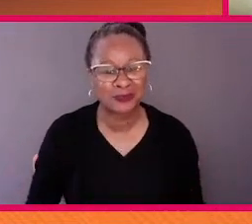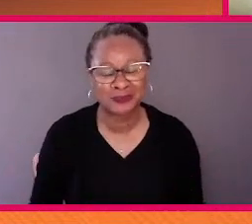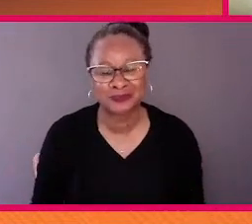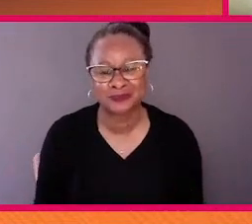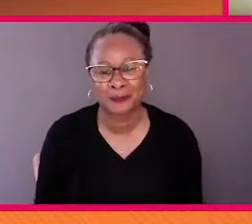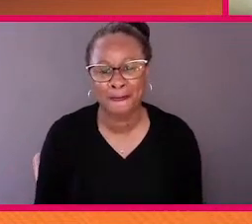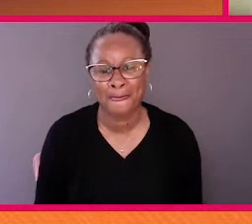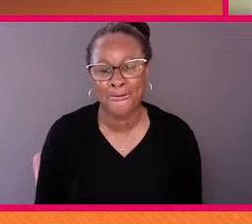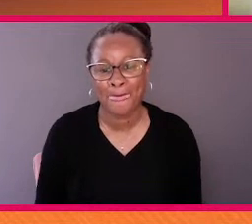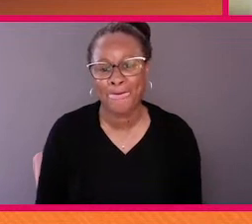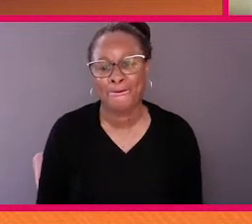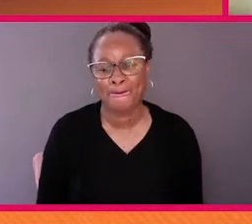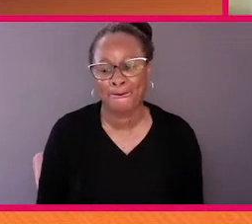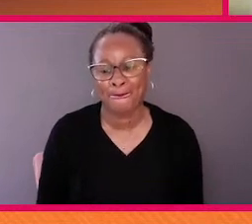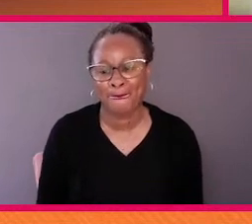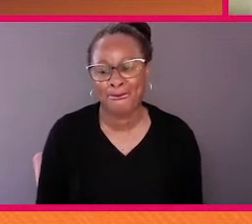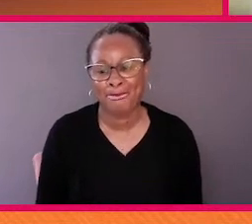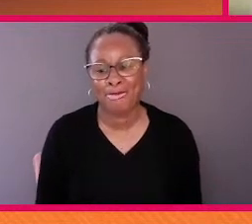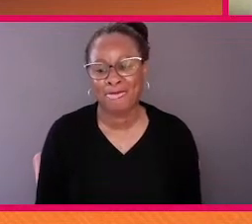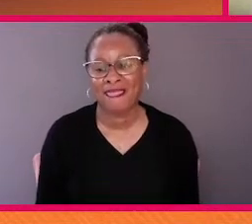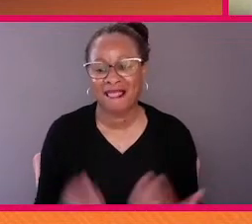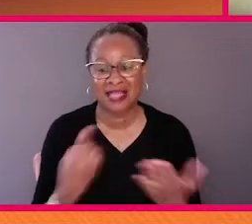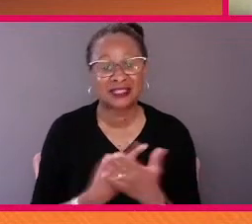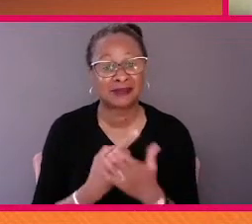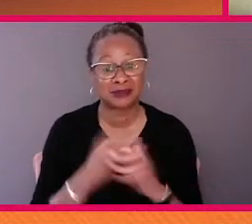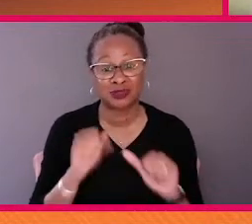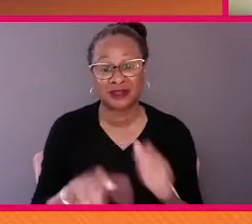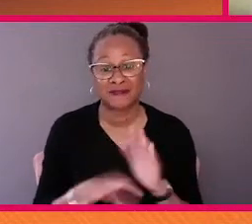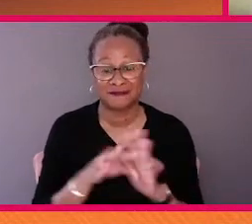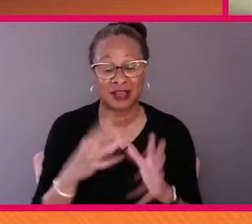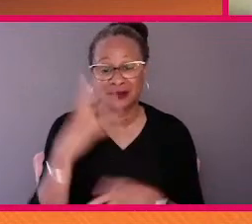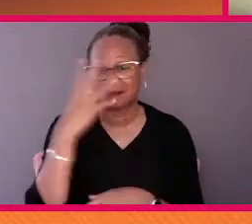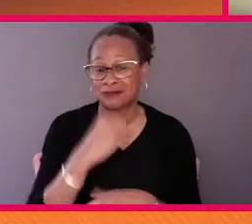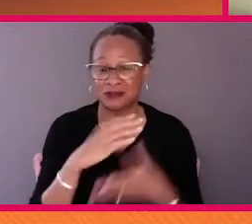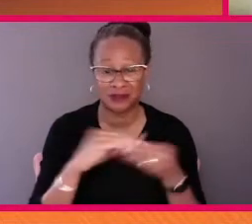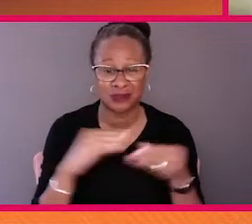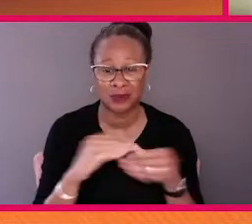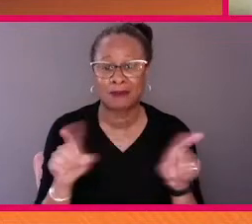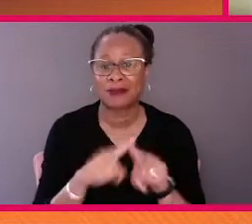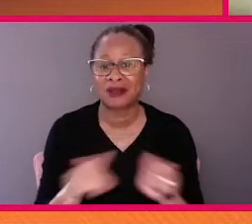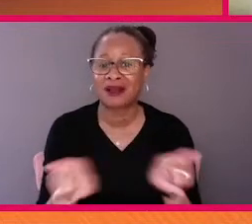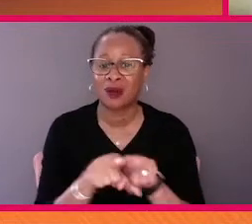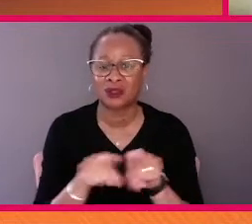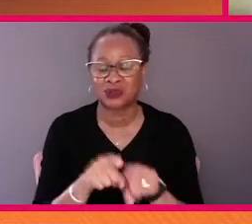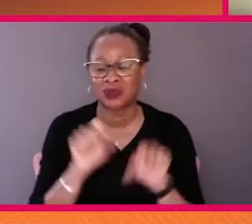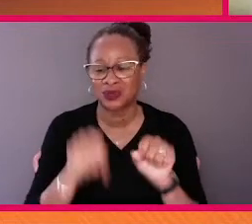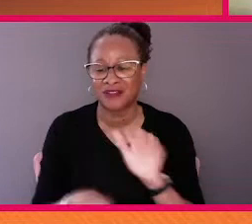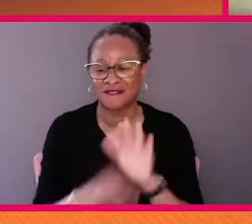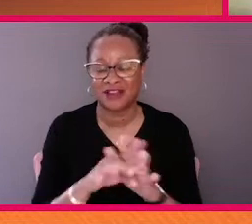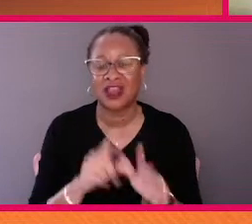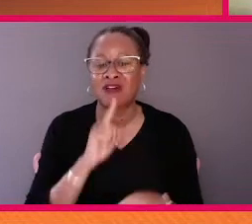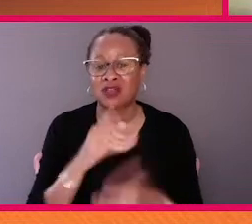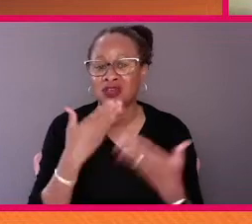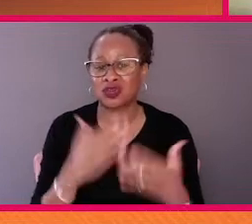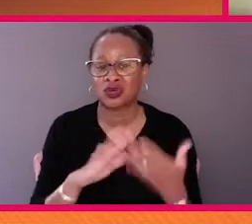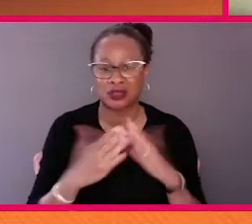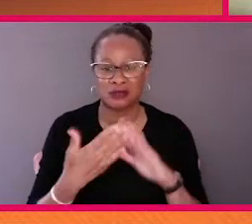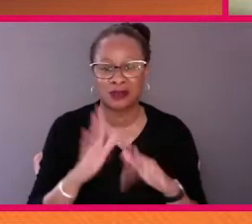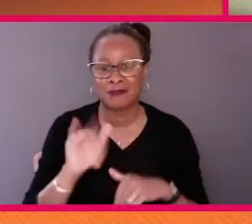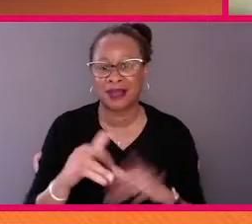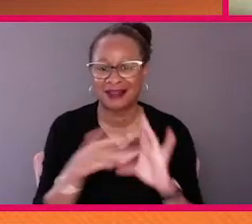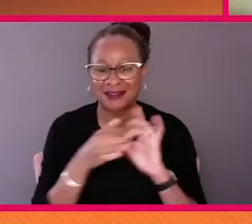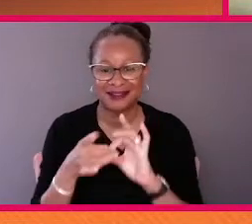and sometimes you can find beautiful stories, but also you can find a really good community by connecting